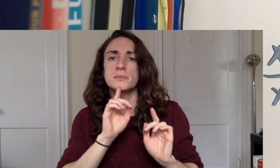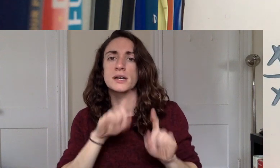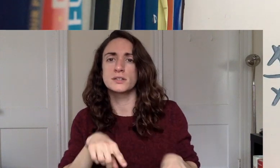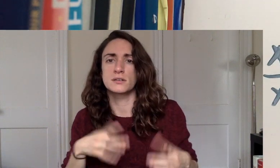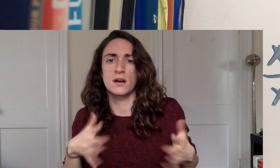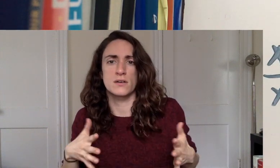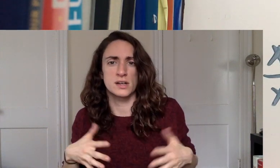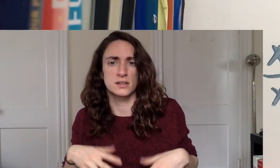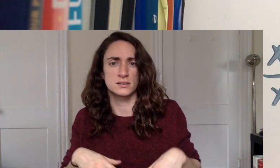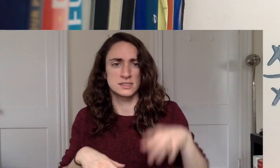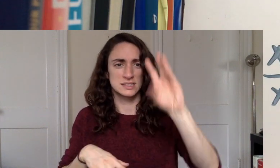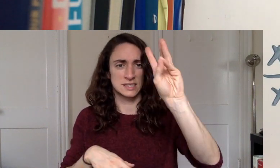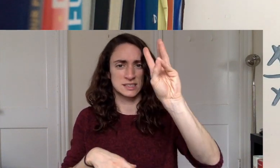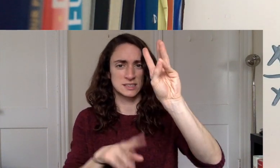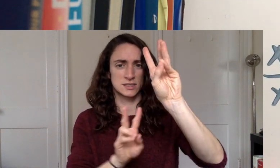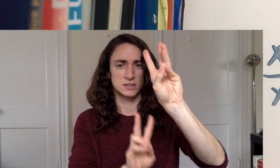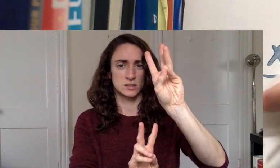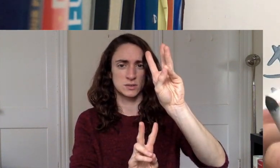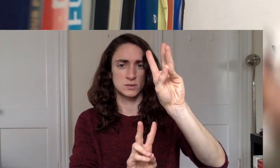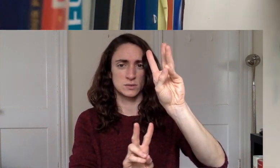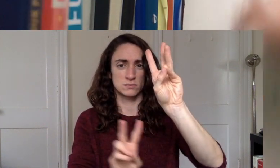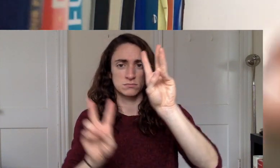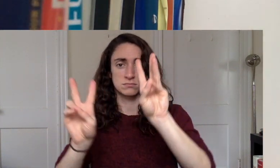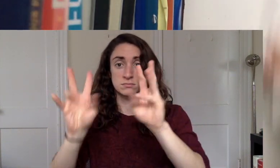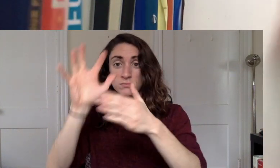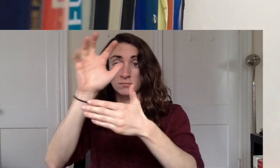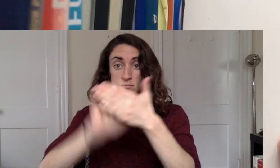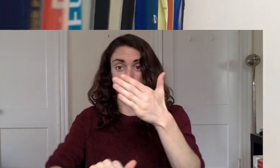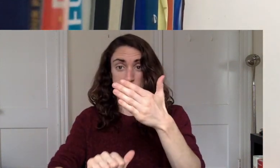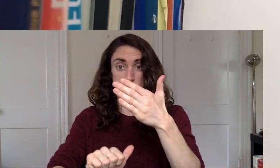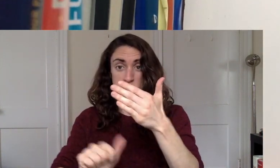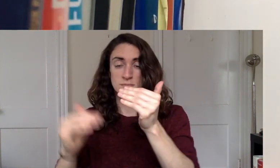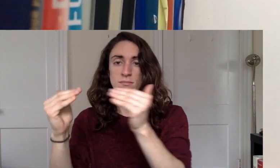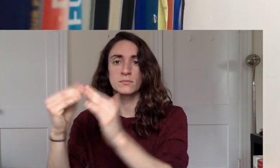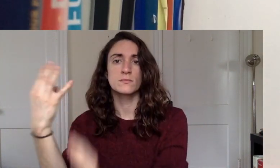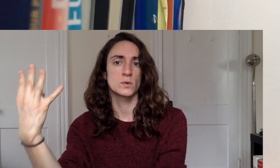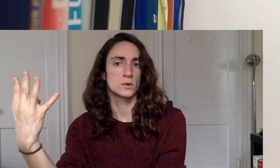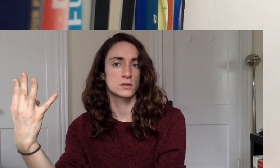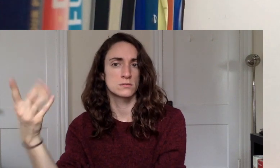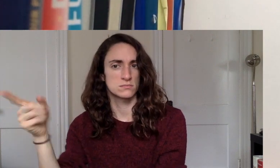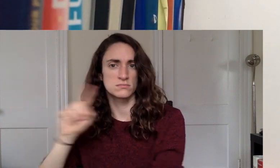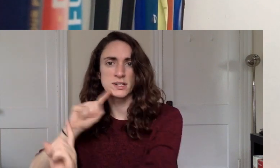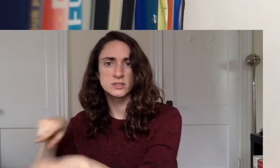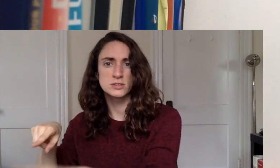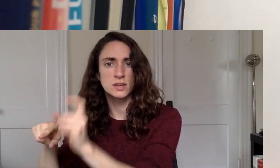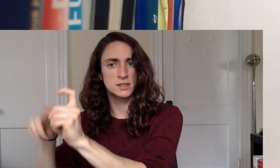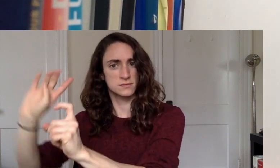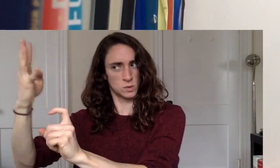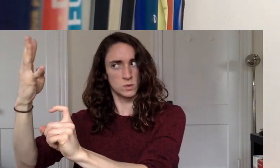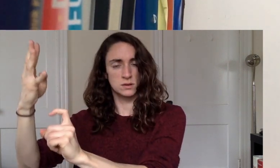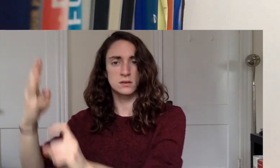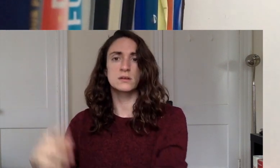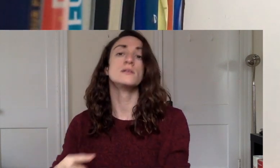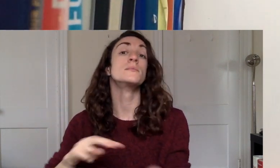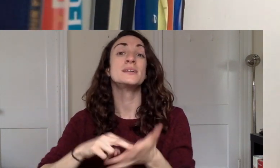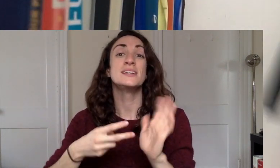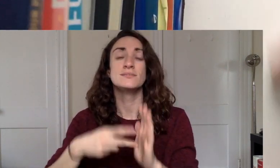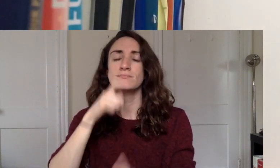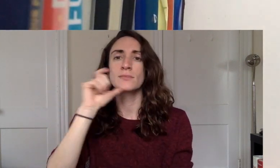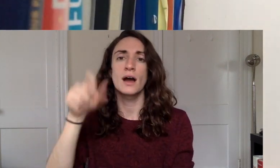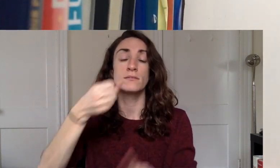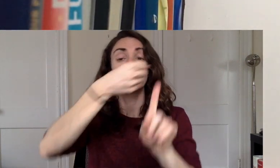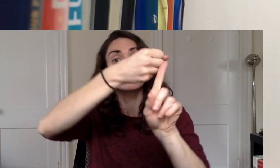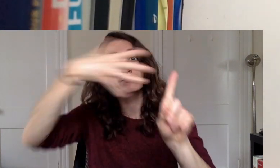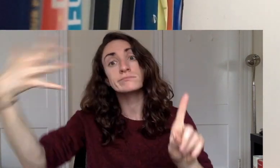You notice that there's a 6 in the numerator and a 2 in the denominator, and if you subtract 6 minus 2, that gives you 4, which is the exponent